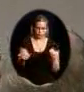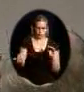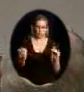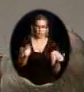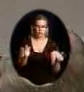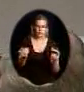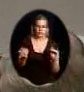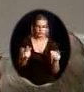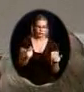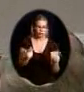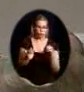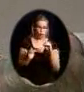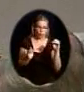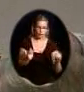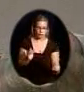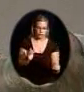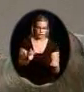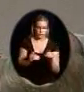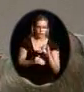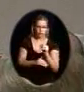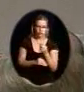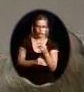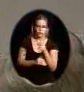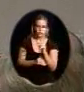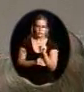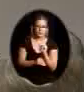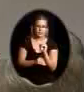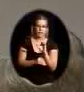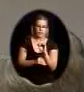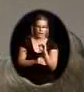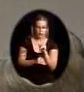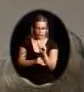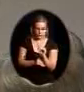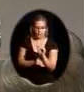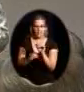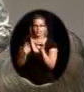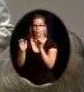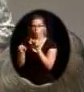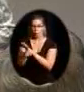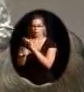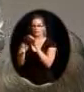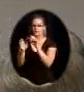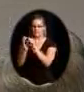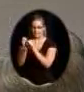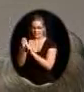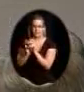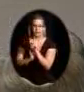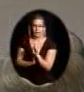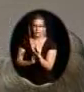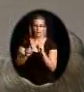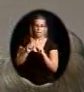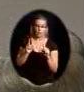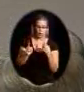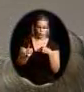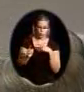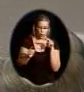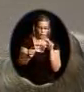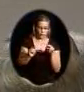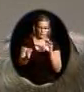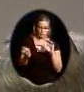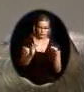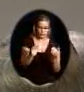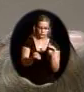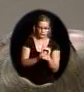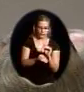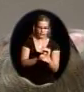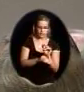compare Olathe, Johnson County, and the state of Kansas. But we're looking at comparisons tonight,